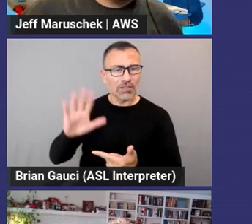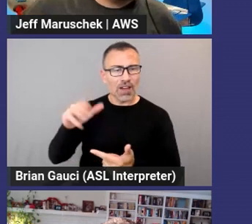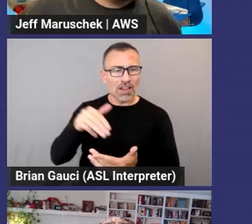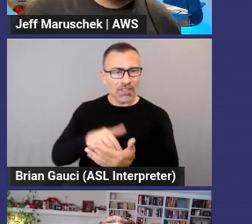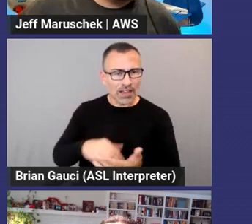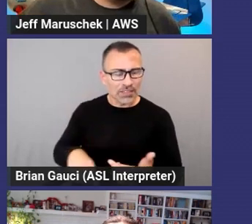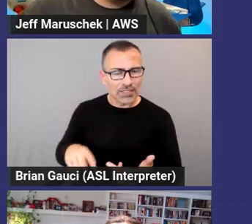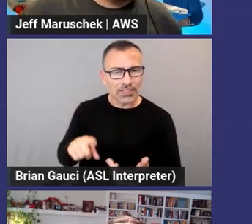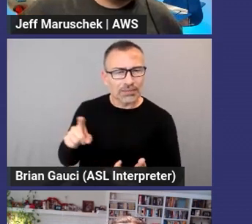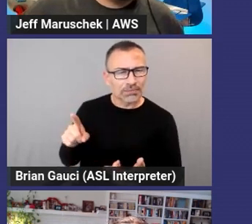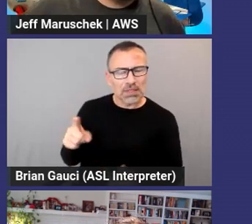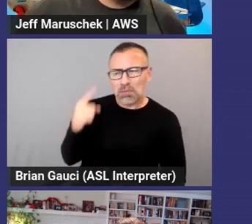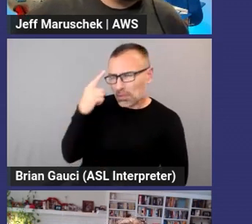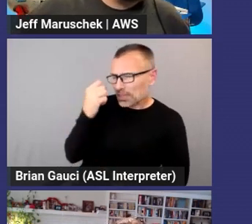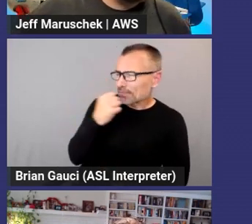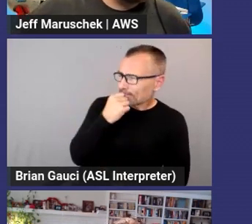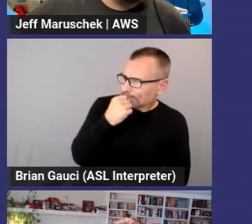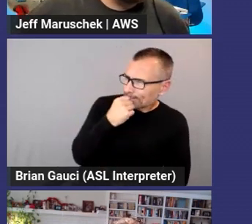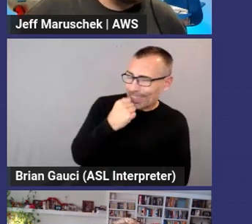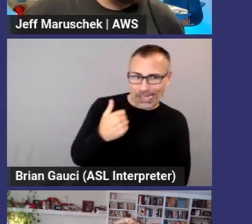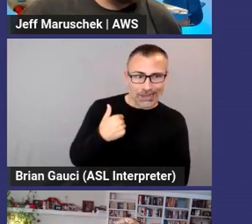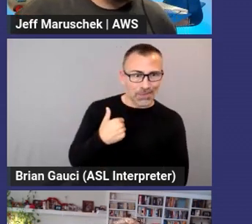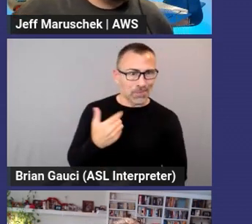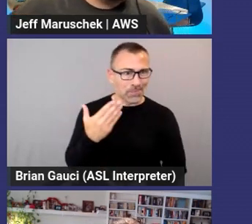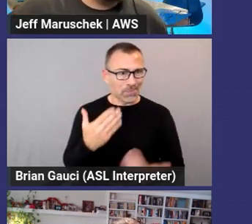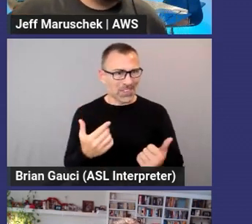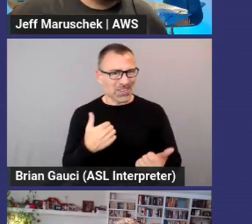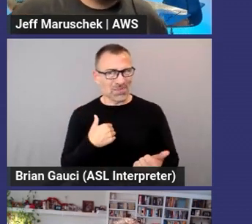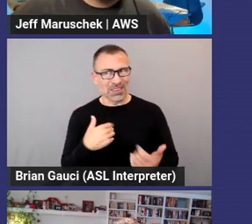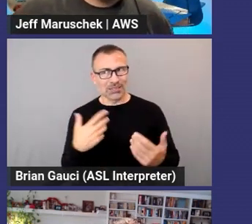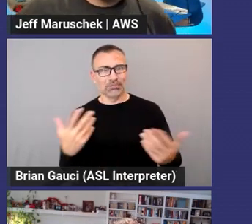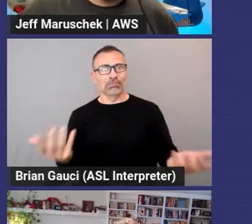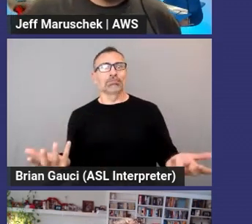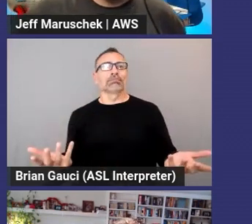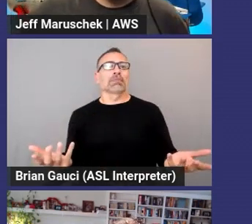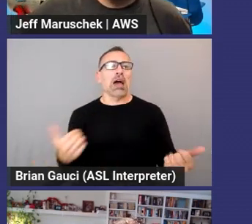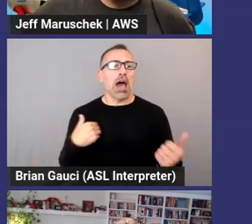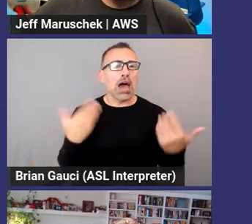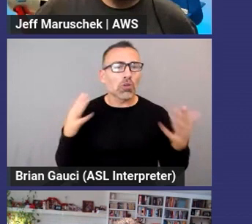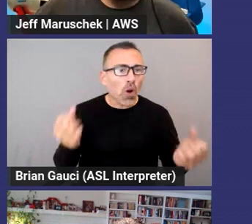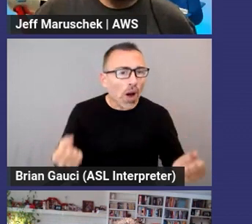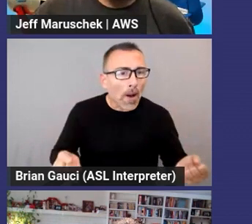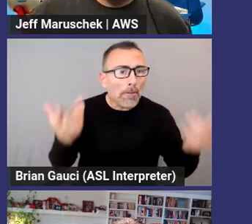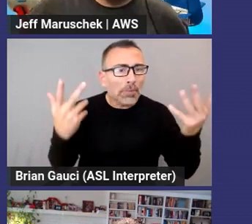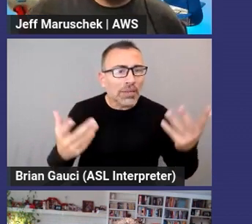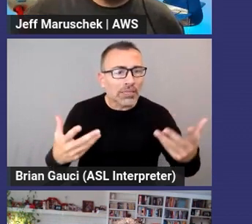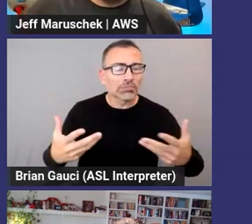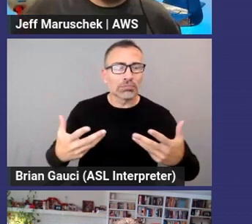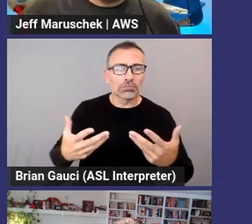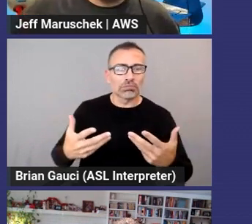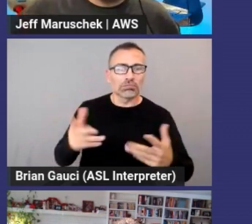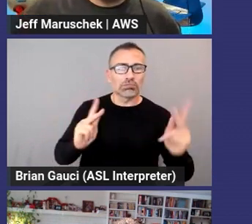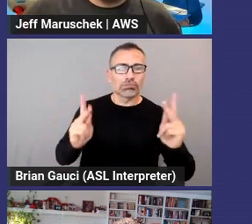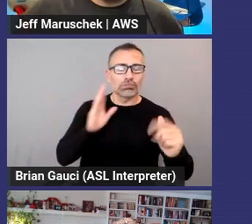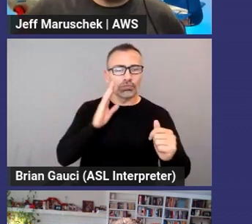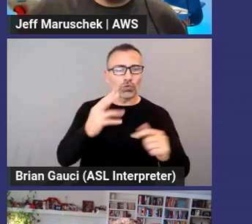and they're probably thinking, okay, I mean, maybe I'm gonna get. I don't know how many people I'm gonna get. So maybe do you have an advice on someone